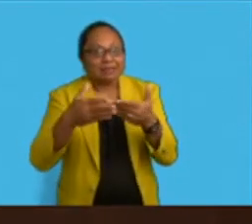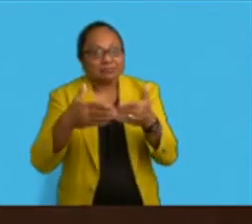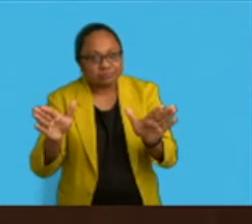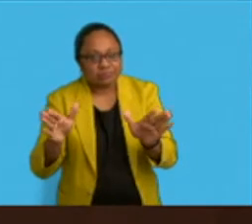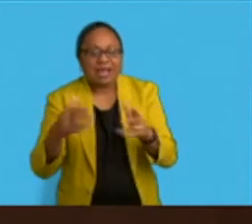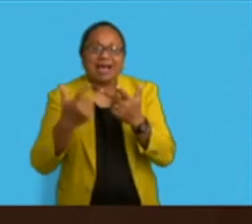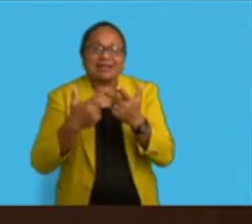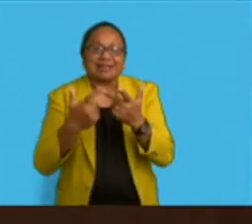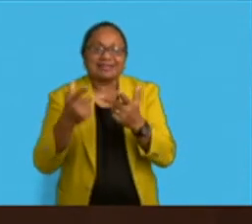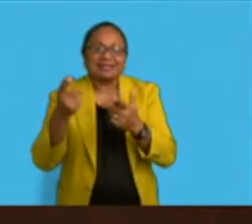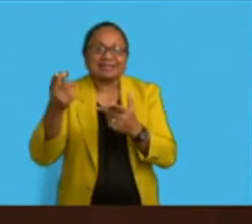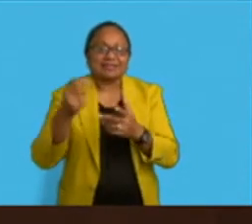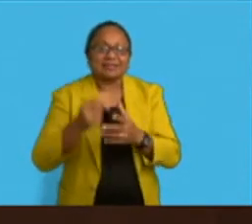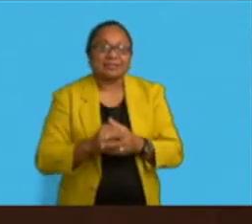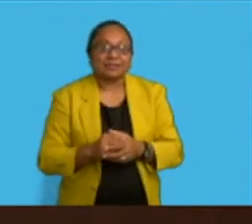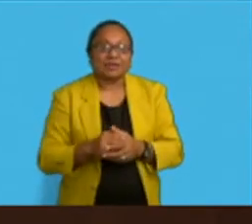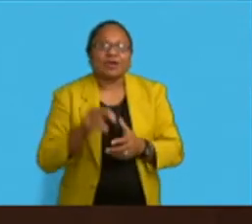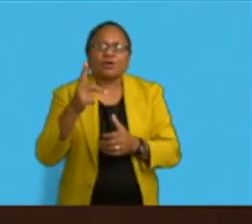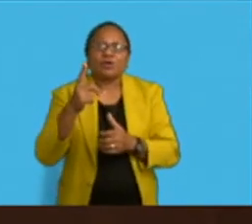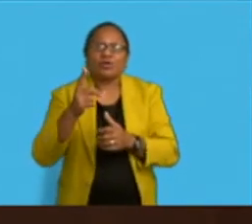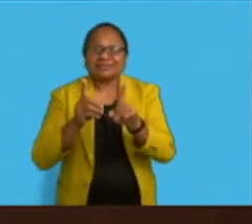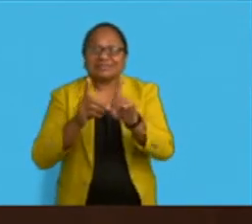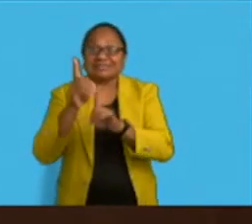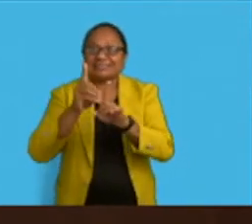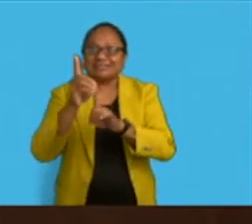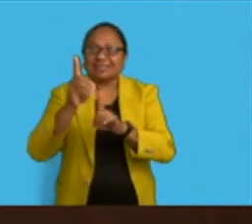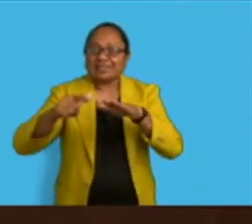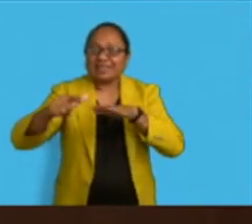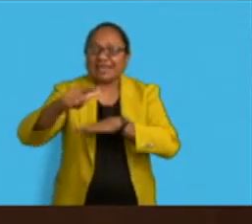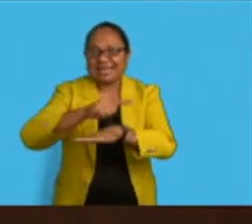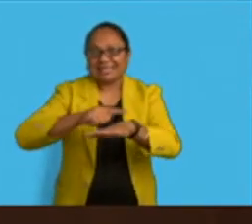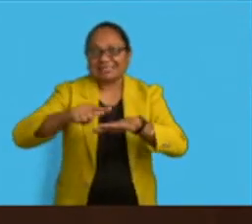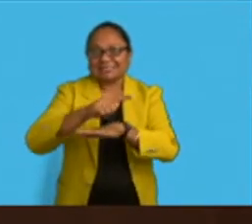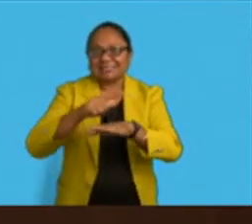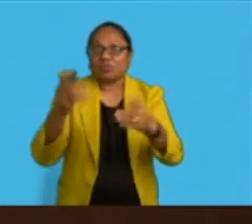groundbreaking ceremony there for the development of land in Tailevu, Madam Speaker.